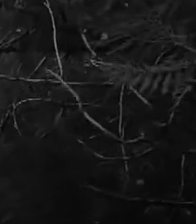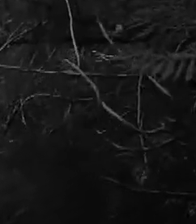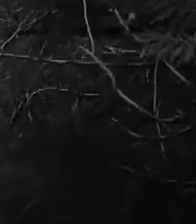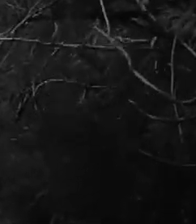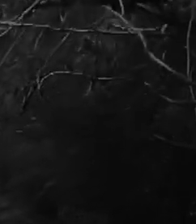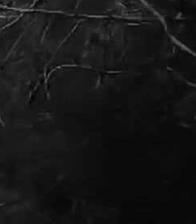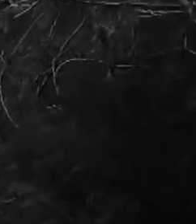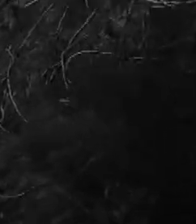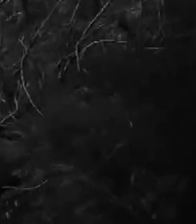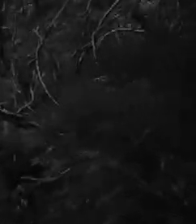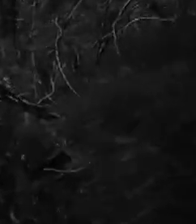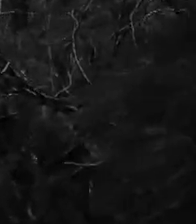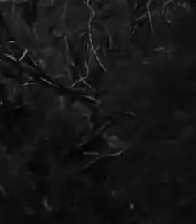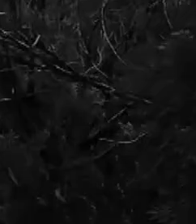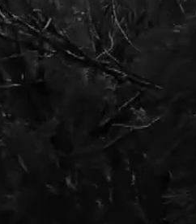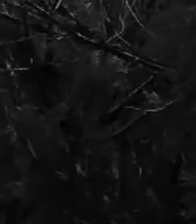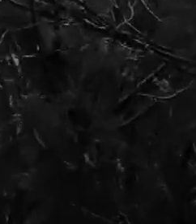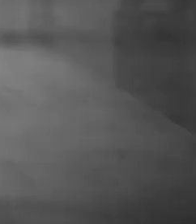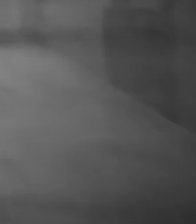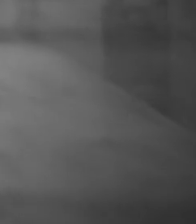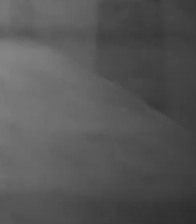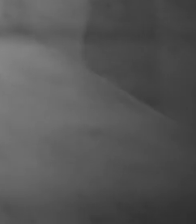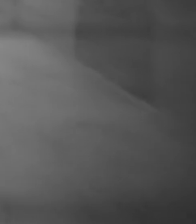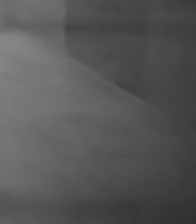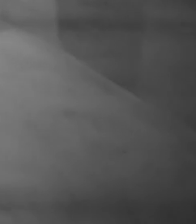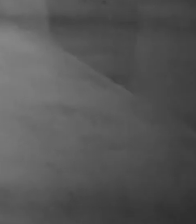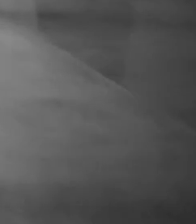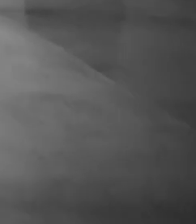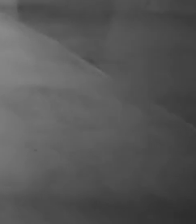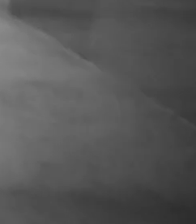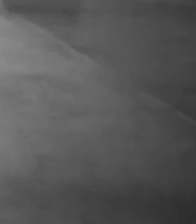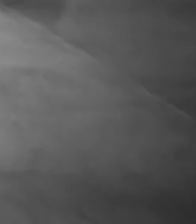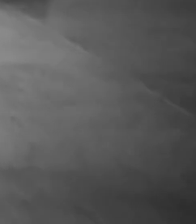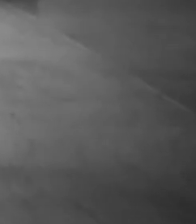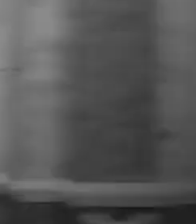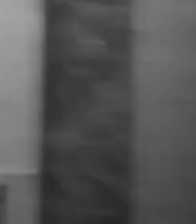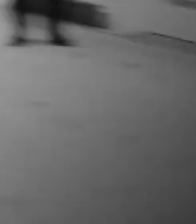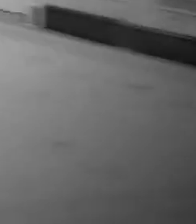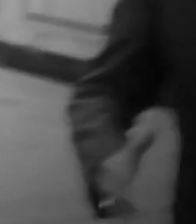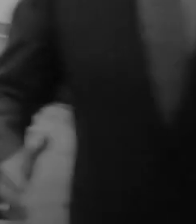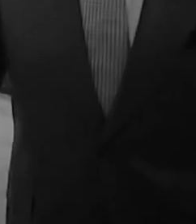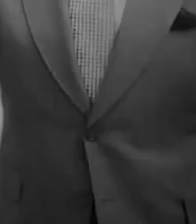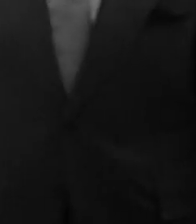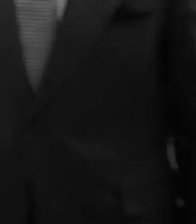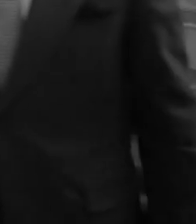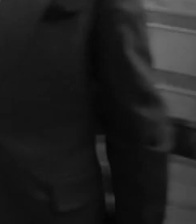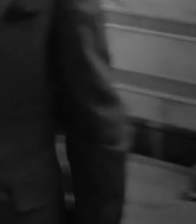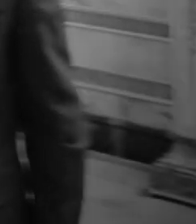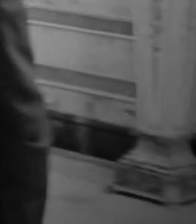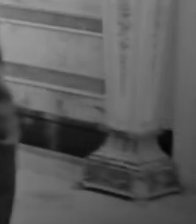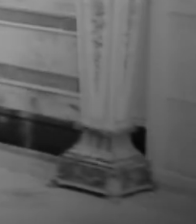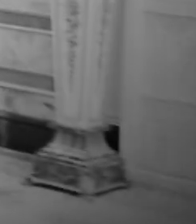Forward to working closely with you to further enhance the goodwill and